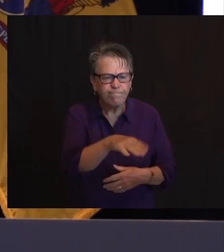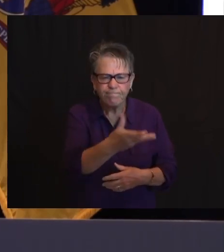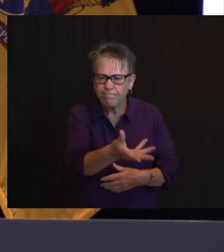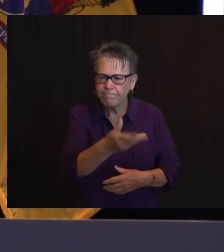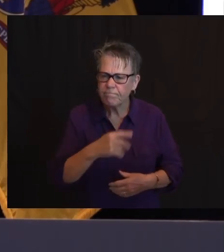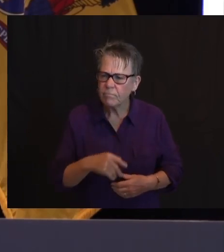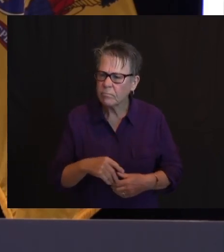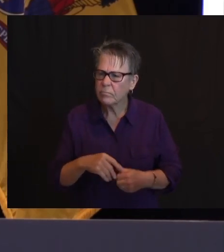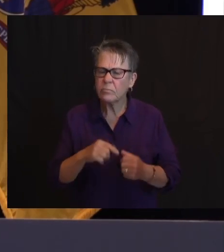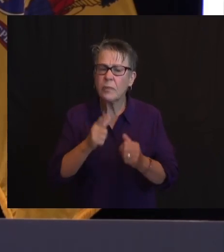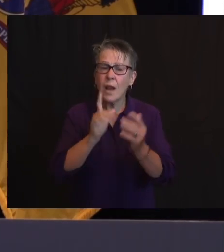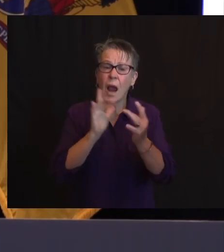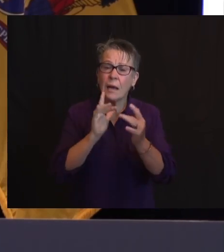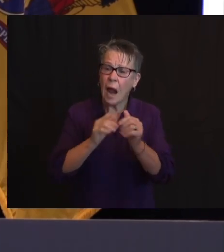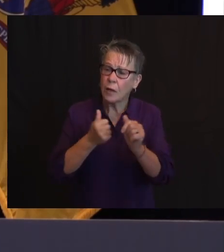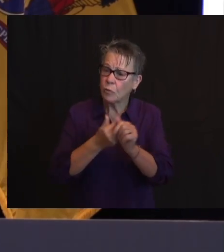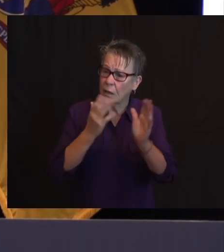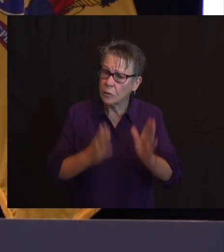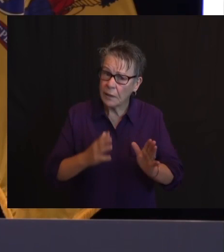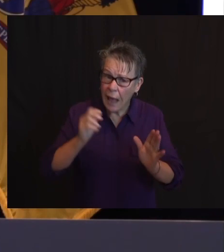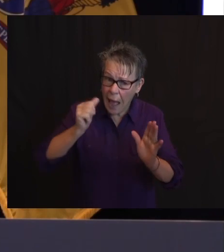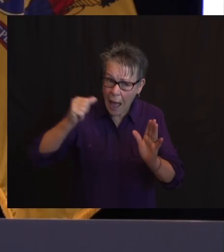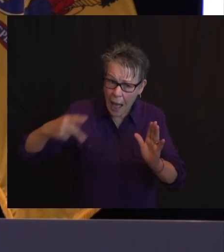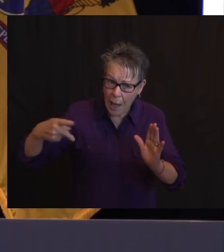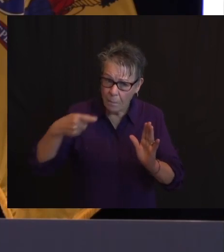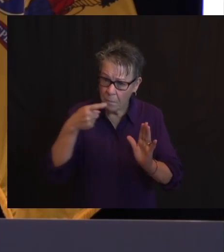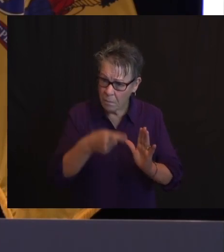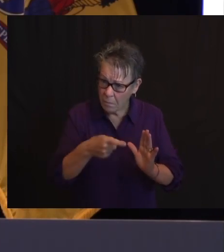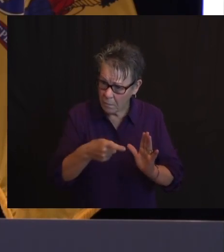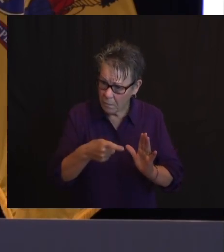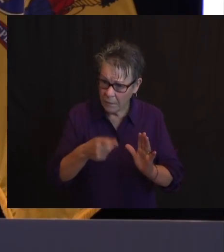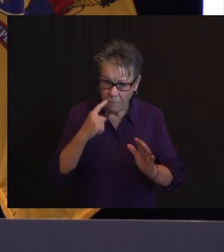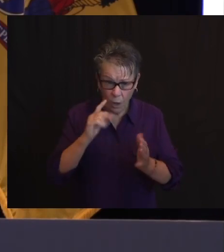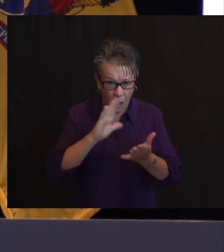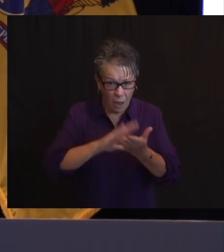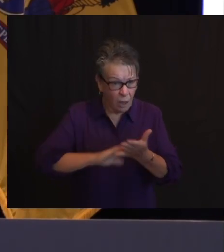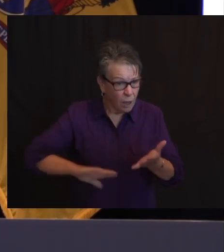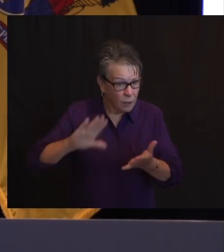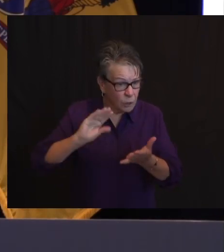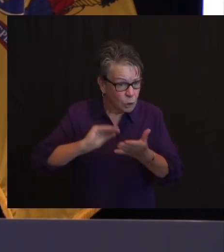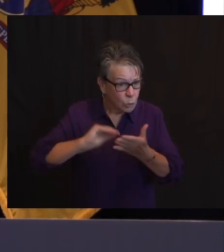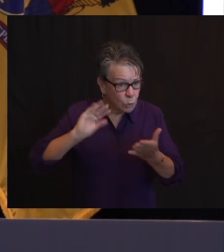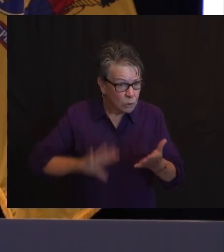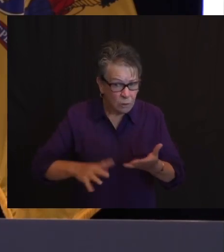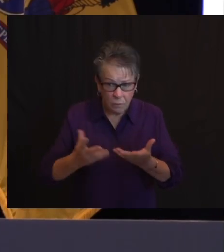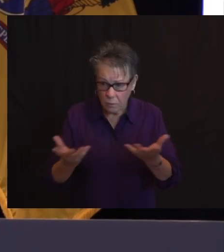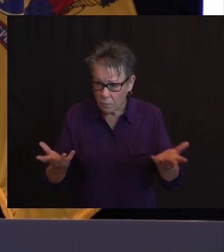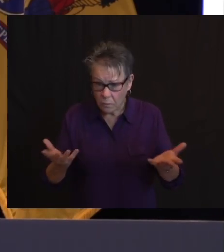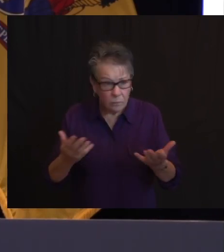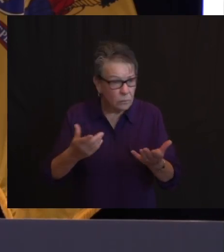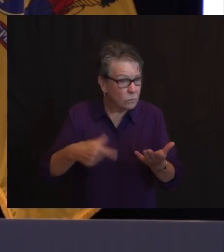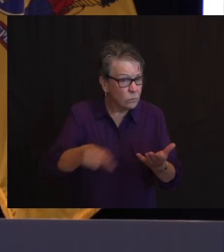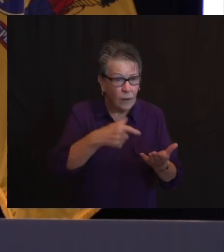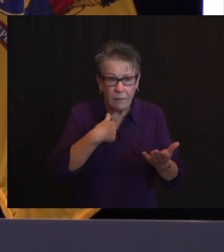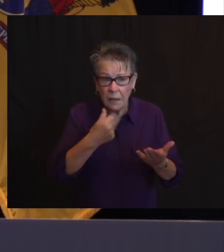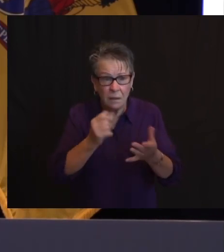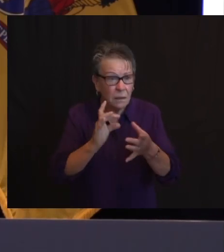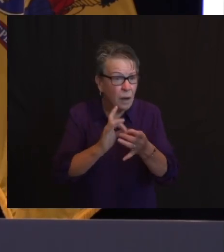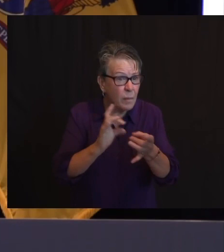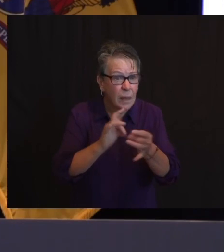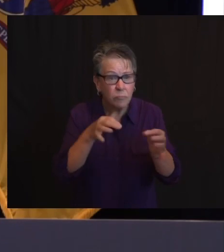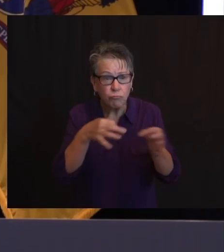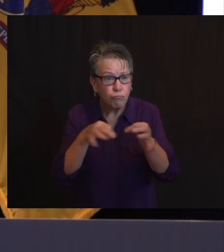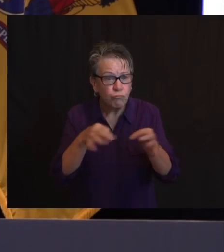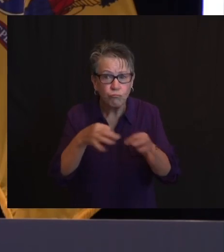week? And then also questions for you, Governor. What's your reaction to the CDC posting